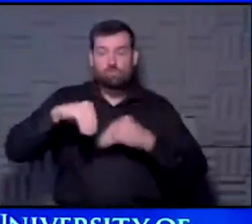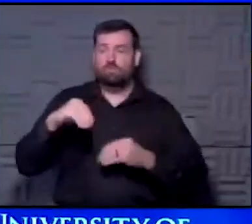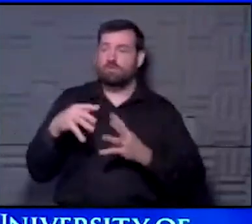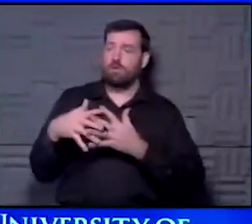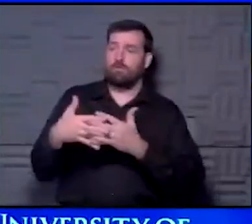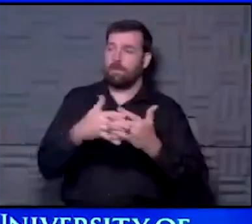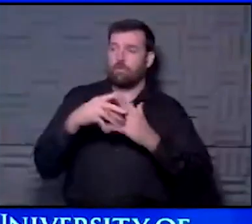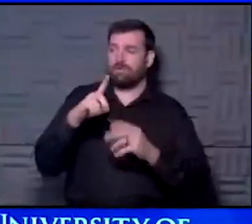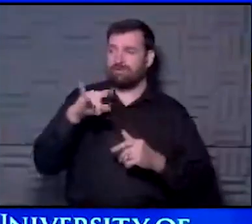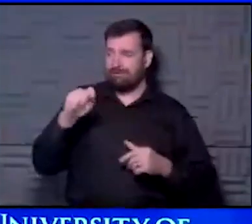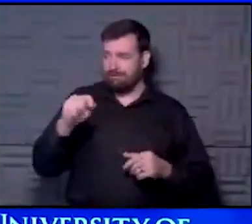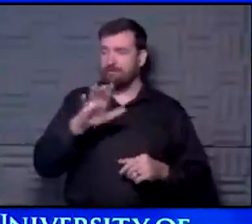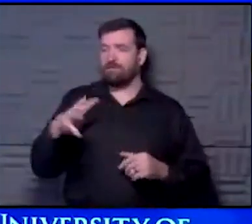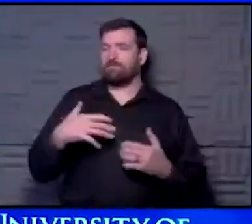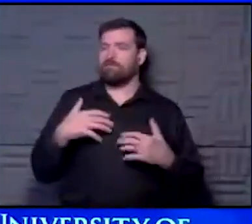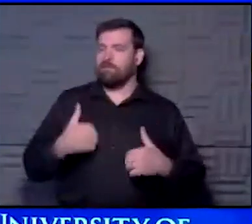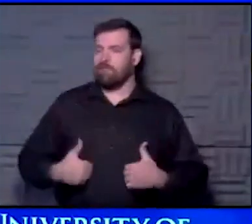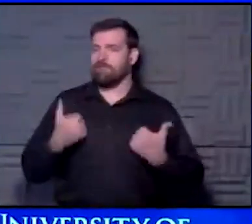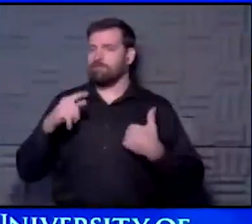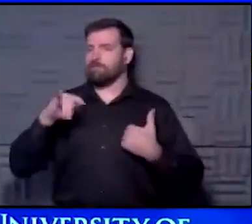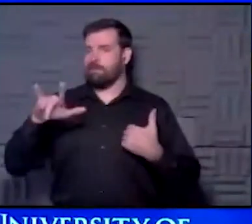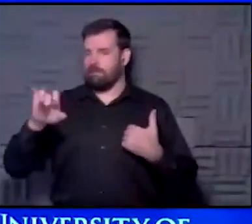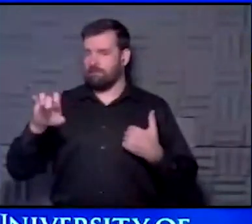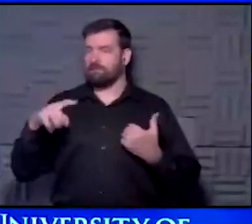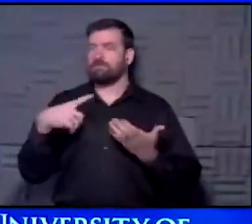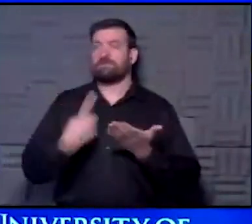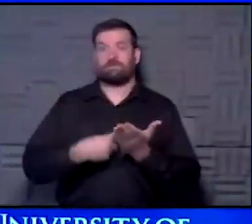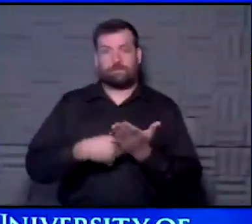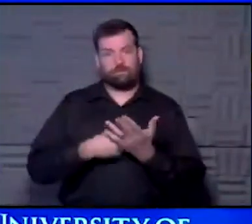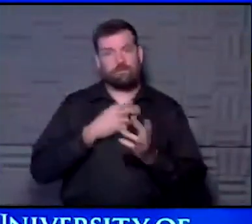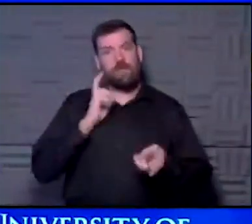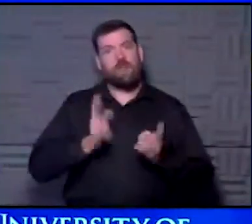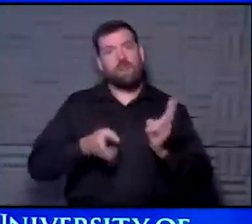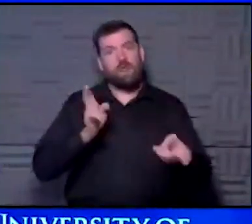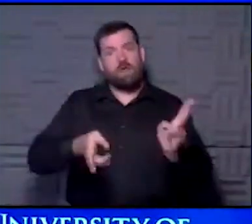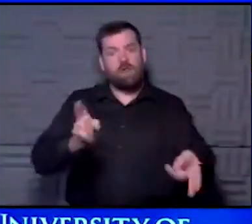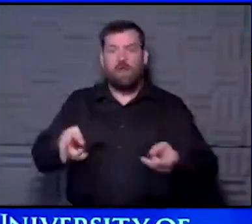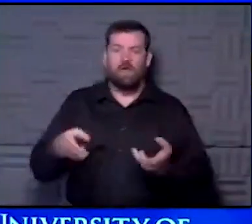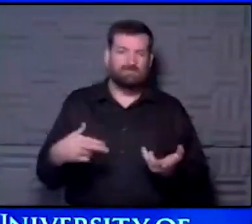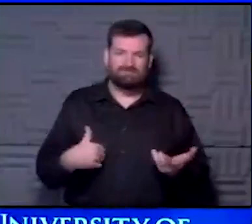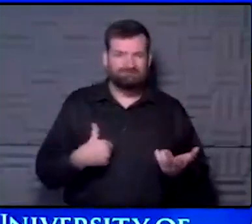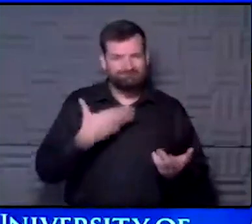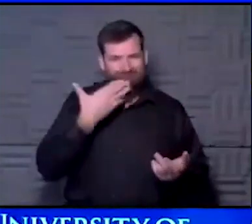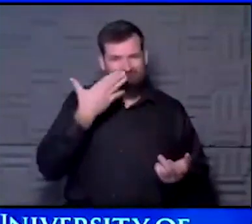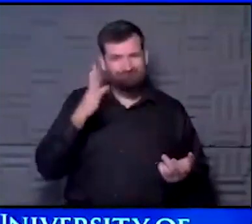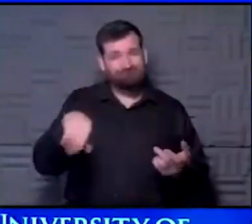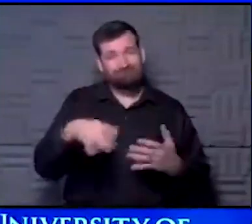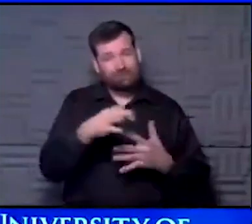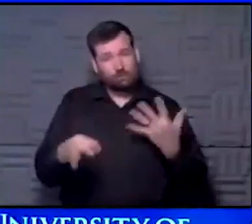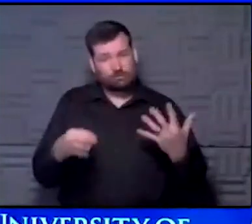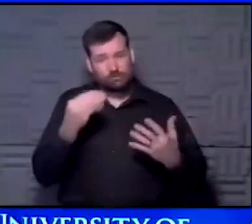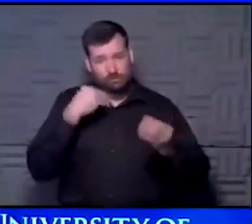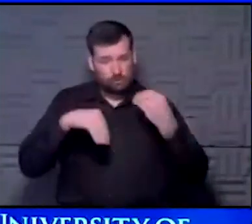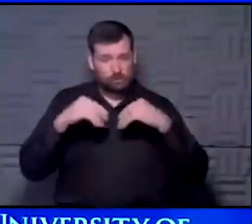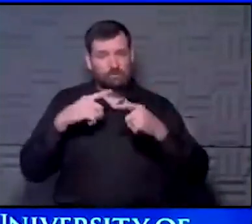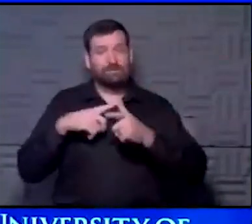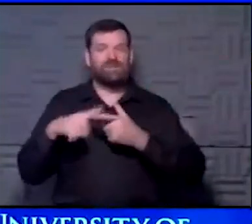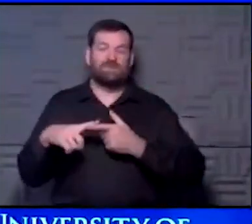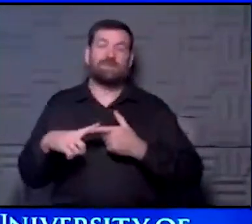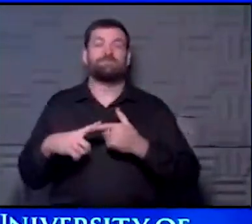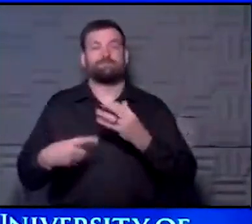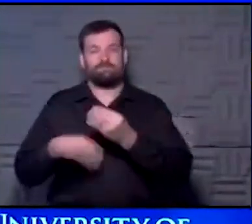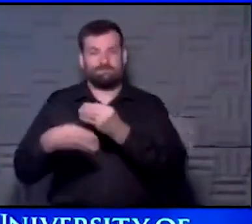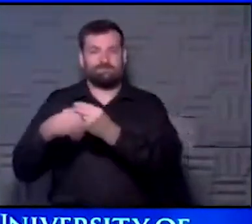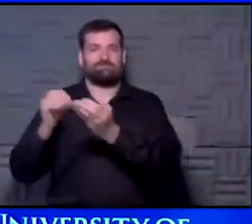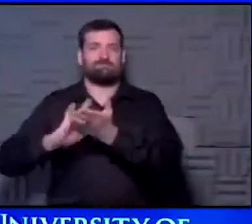diet and our lifestyle, as you pointed out, sometimes rush us through making good Right. choices around food. Absolutely. And as a result, we end up taking a lot of